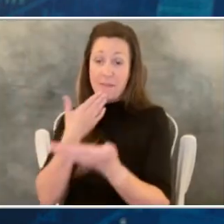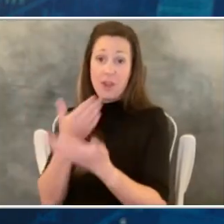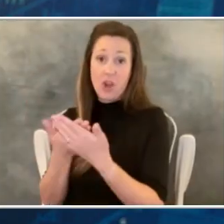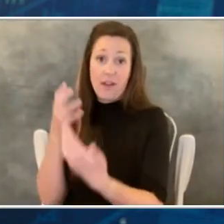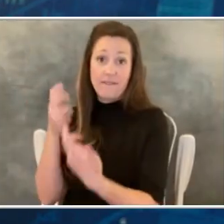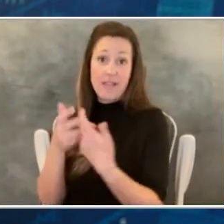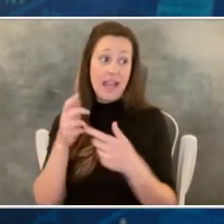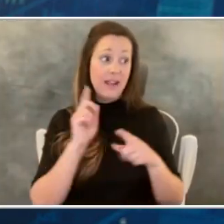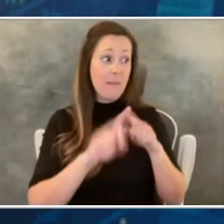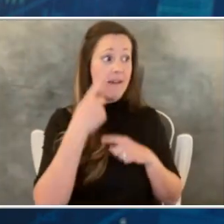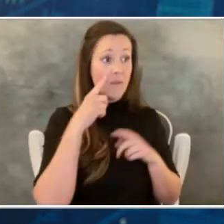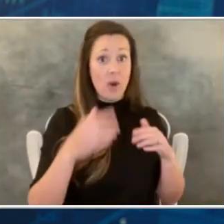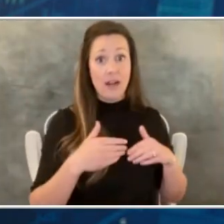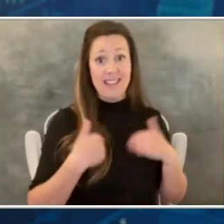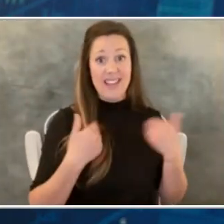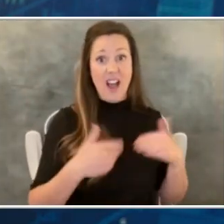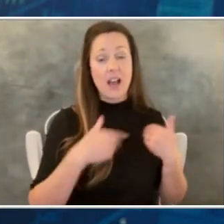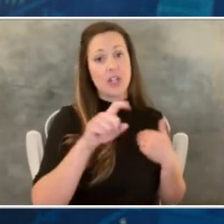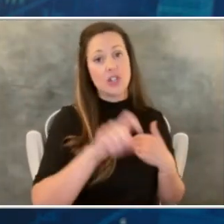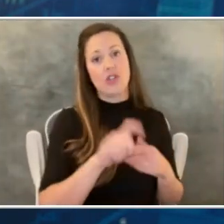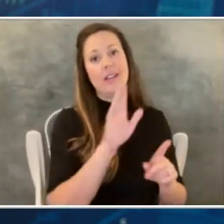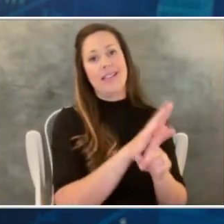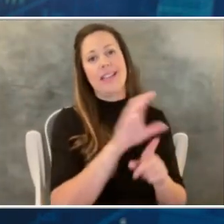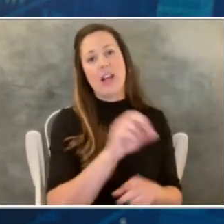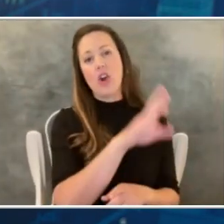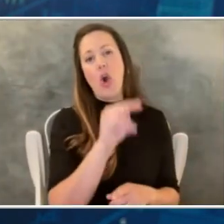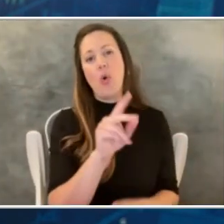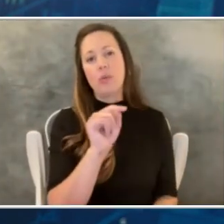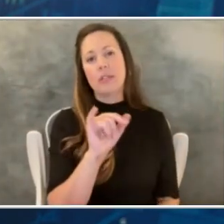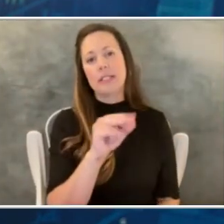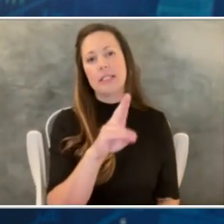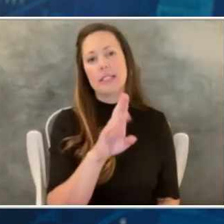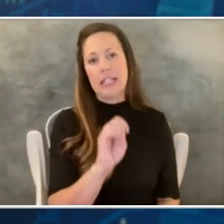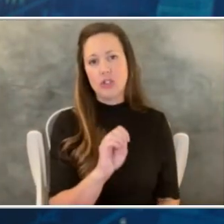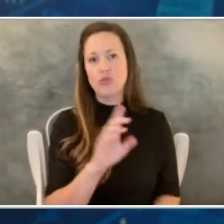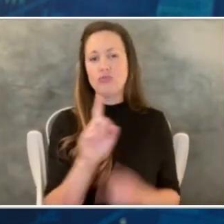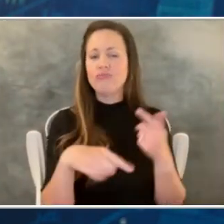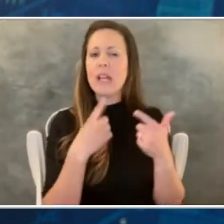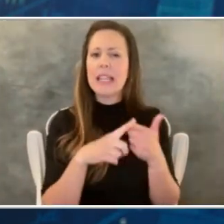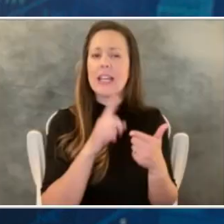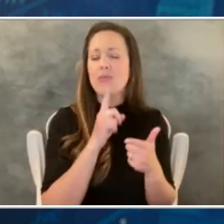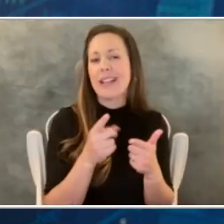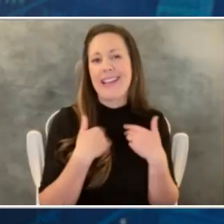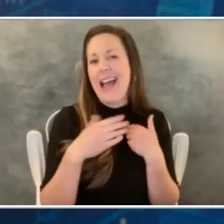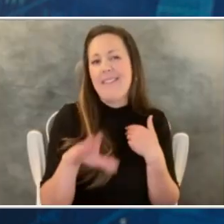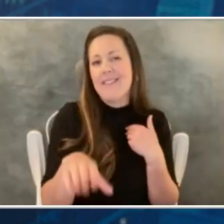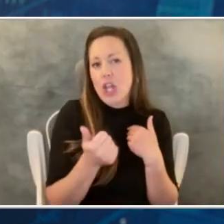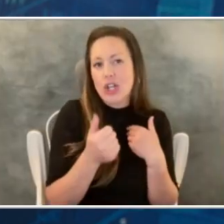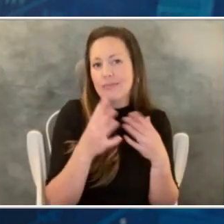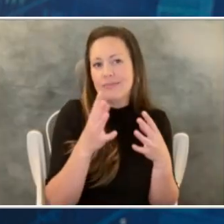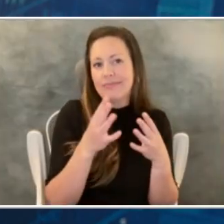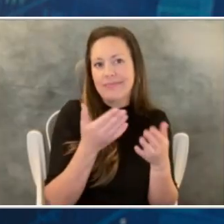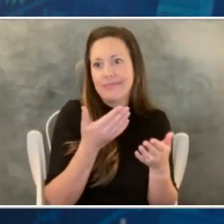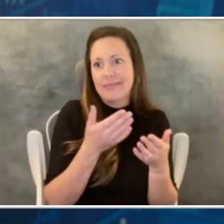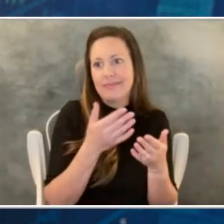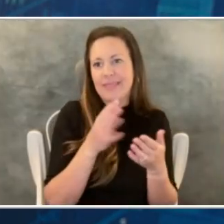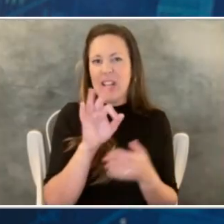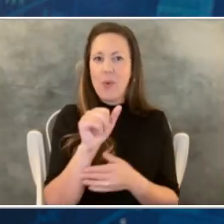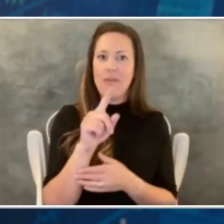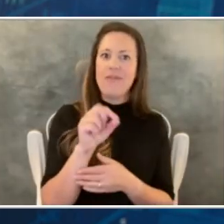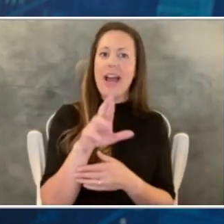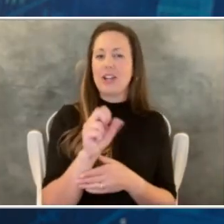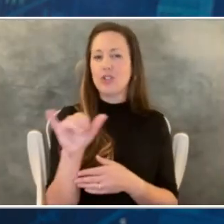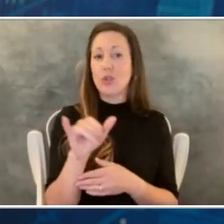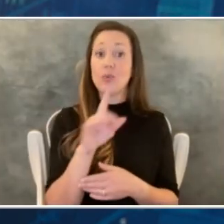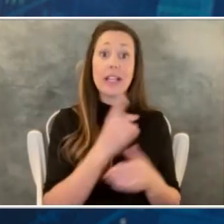athlete, absolutely should be their own tissue. And then it really comes down to a number of variables. Skeletal maturity, so if they have growth plates, sometimes that affects which graft